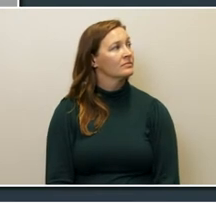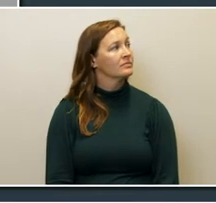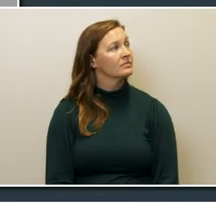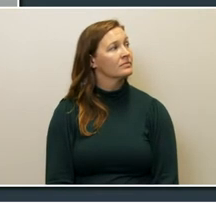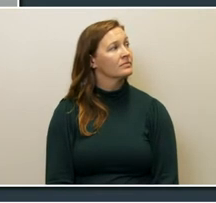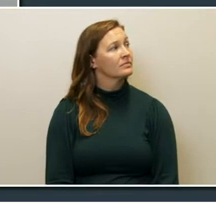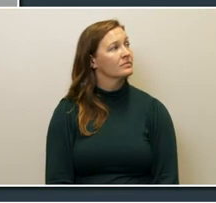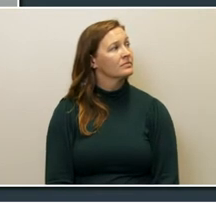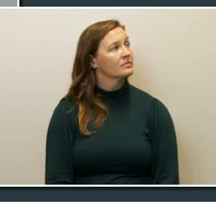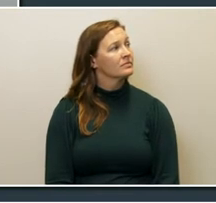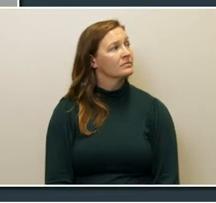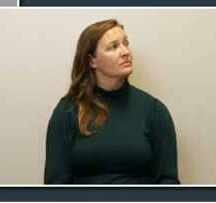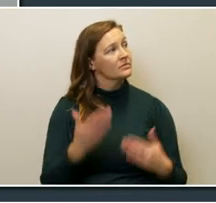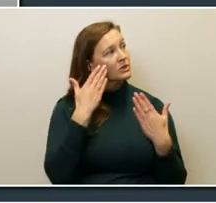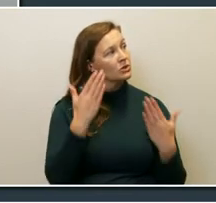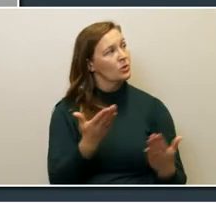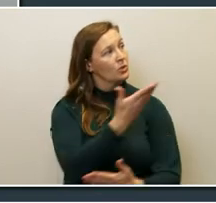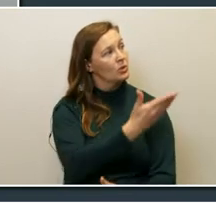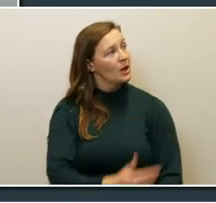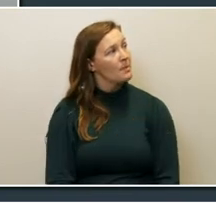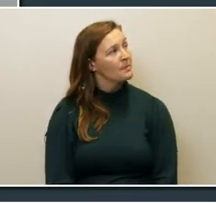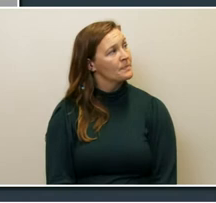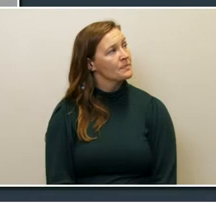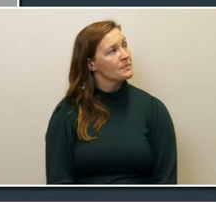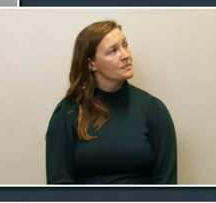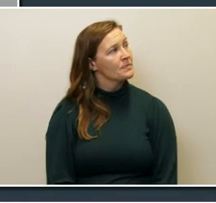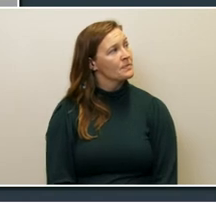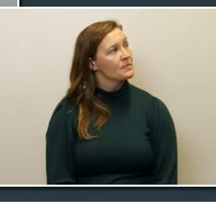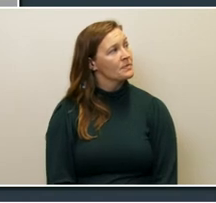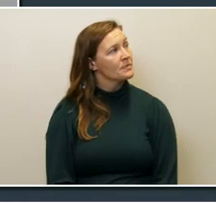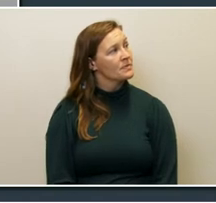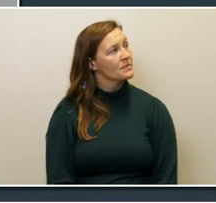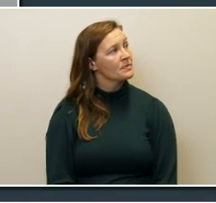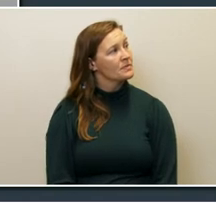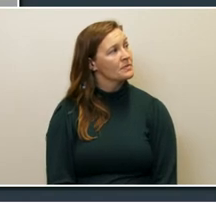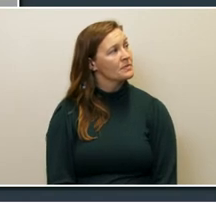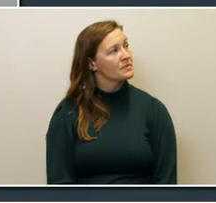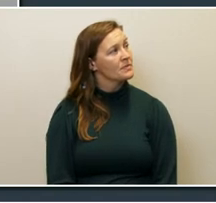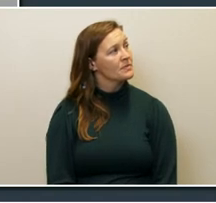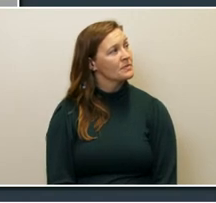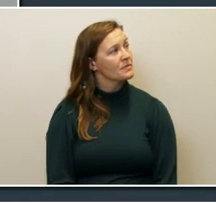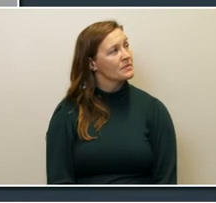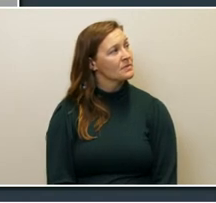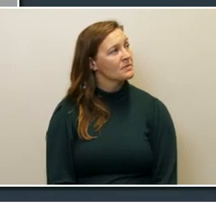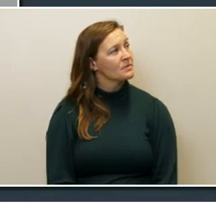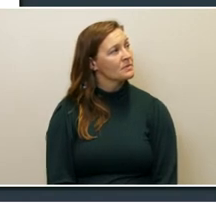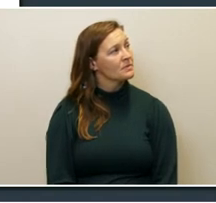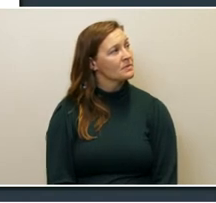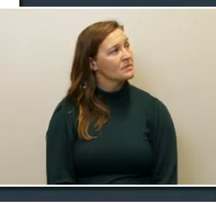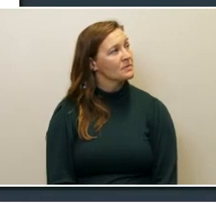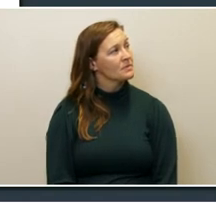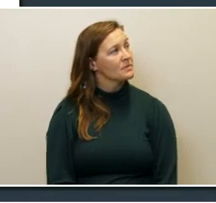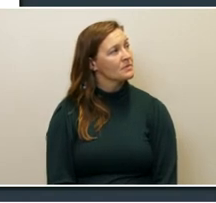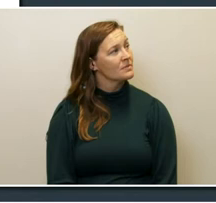And I just thought I'd share this one with you. I'm going to have to turn around on this to make sure I get it right.